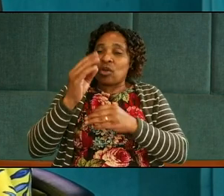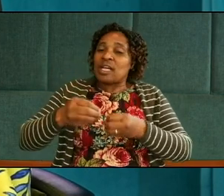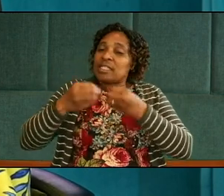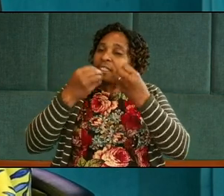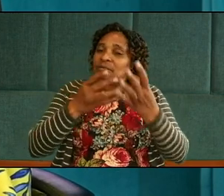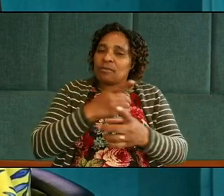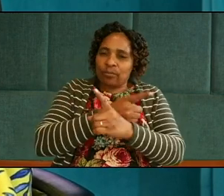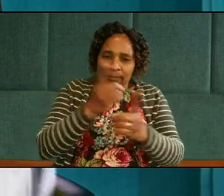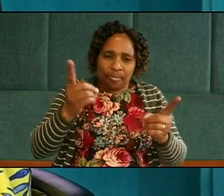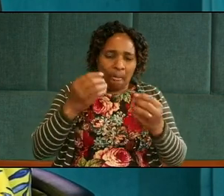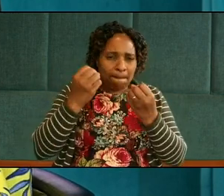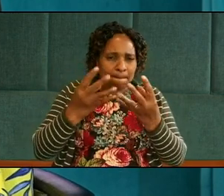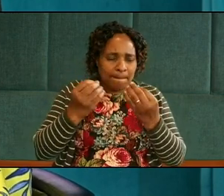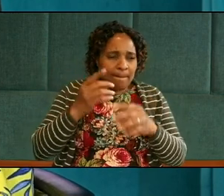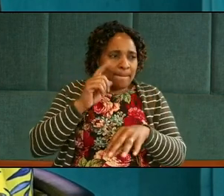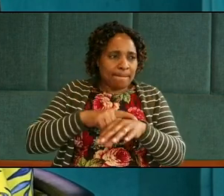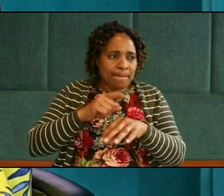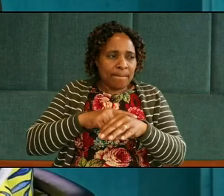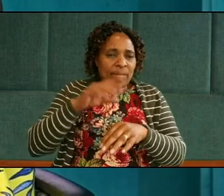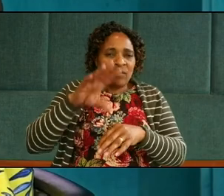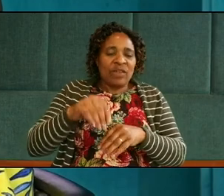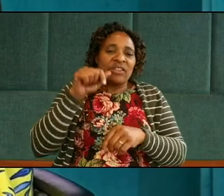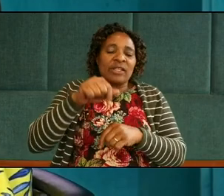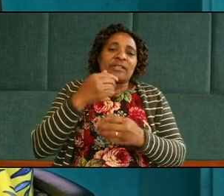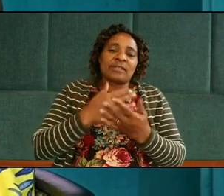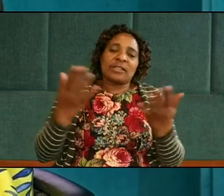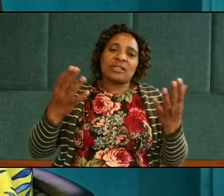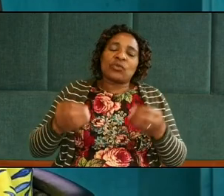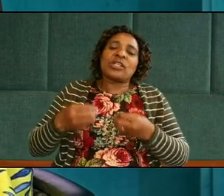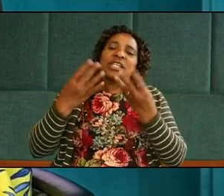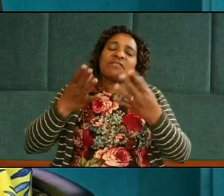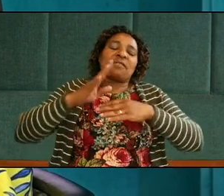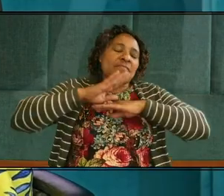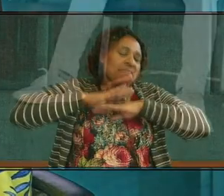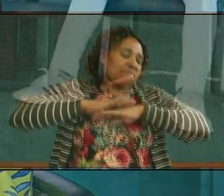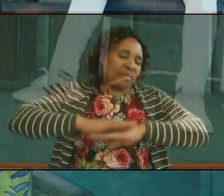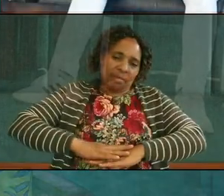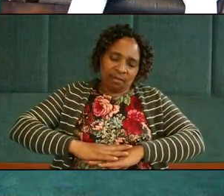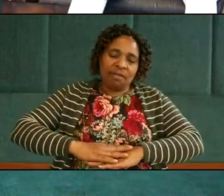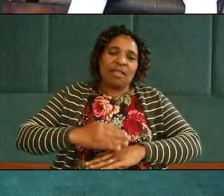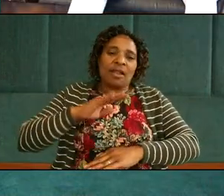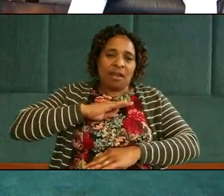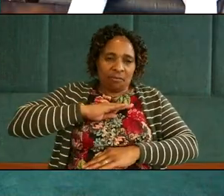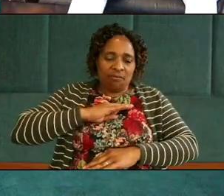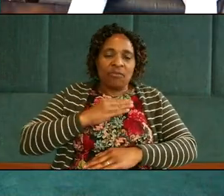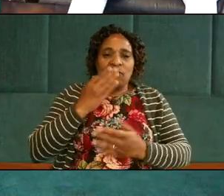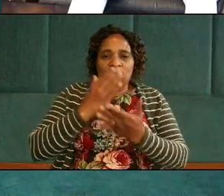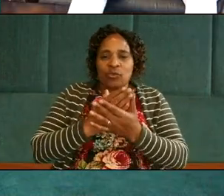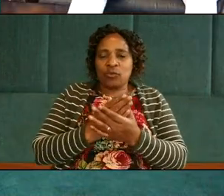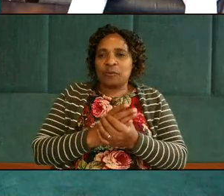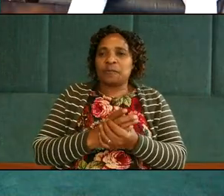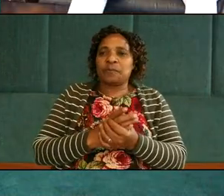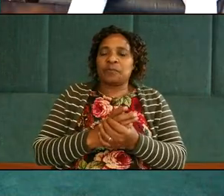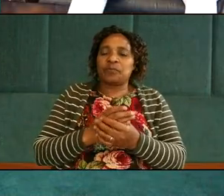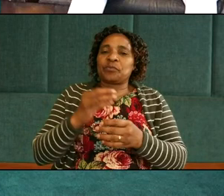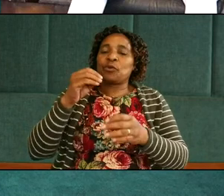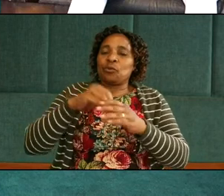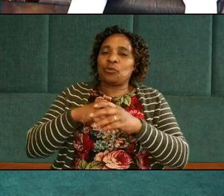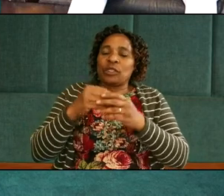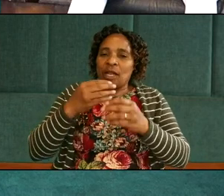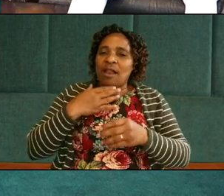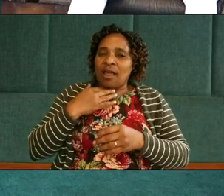and most of the time you'll find that that thing will give you a lot of satisfaction. Yeah, true. I just like the way you've put it, you